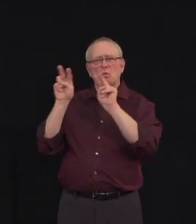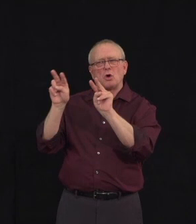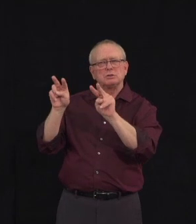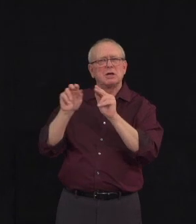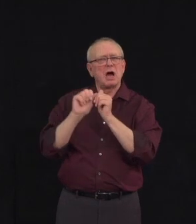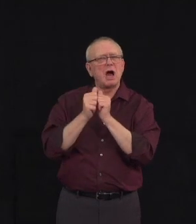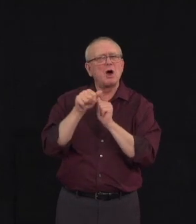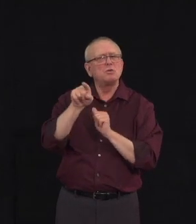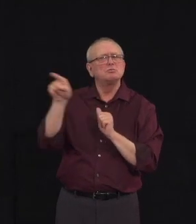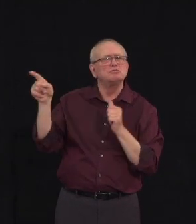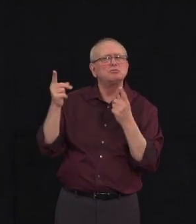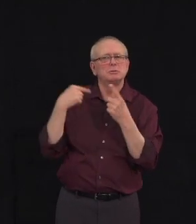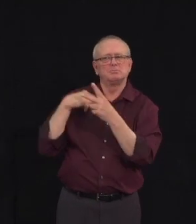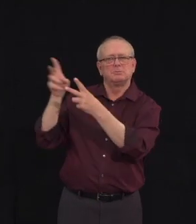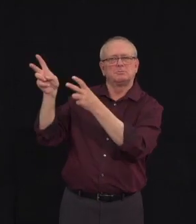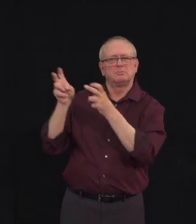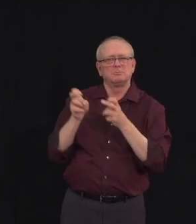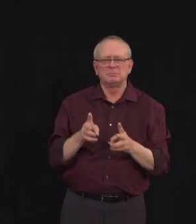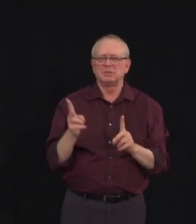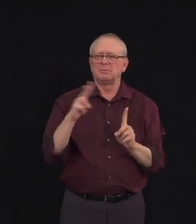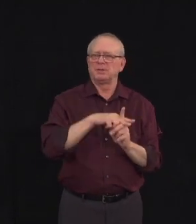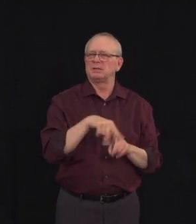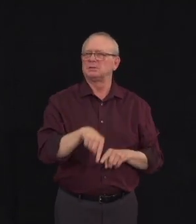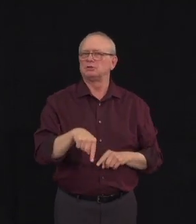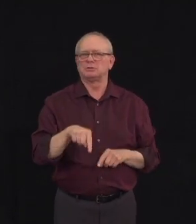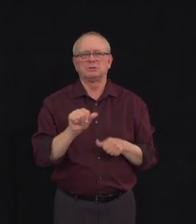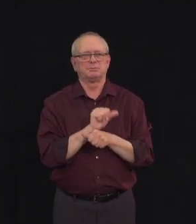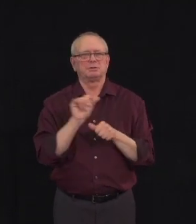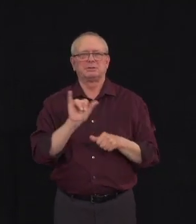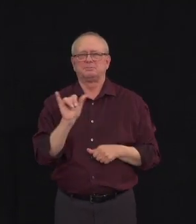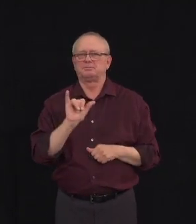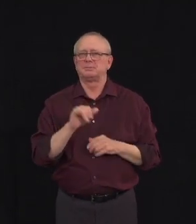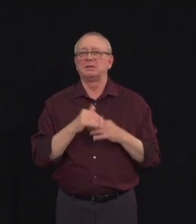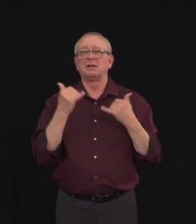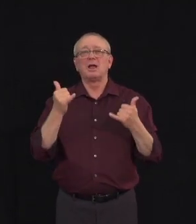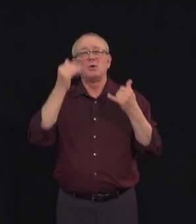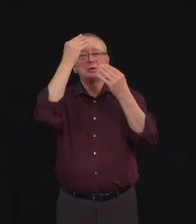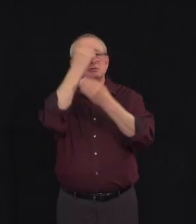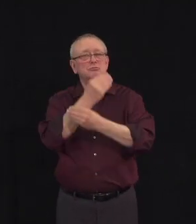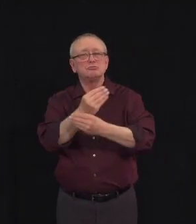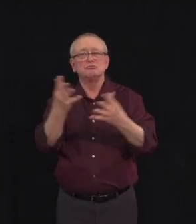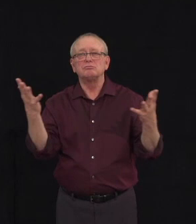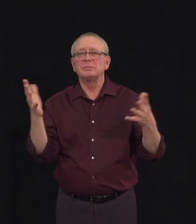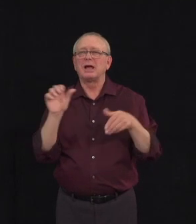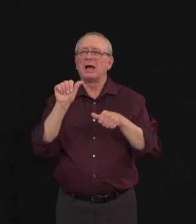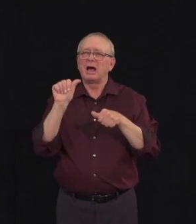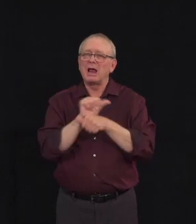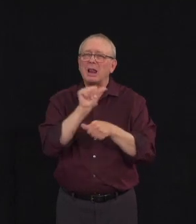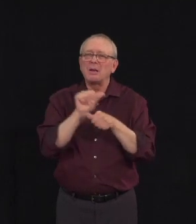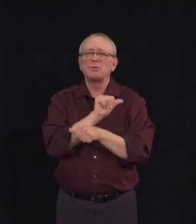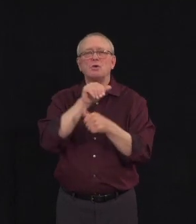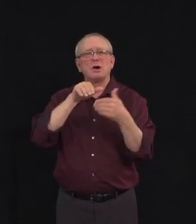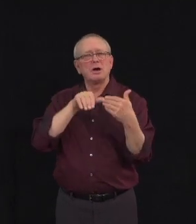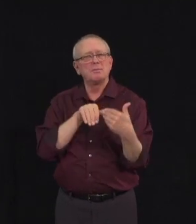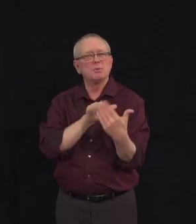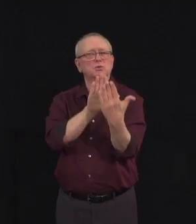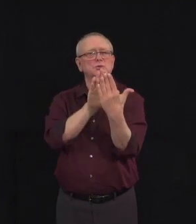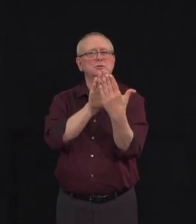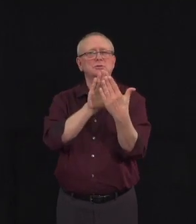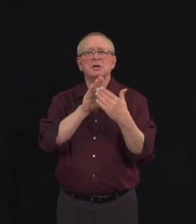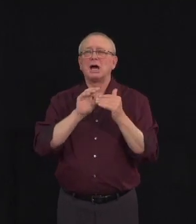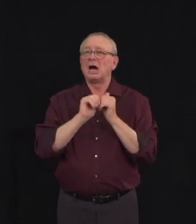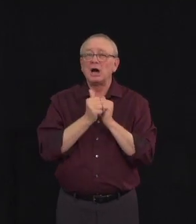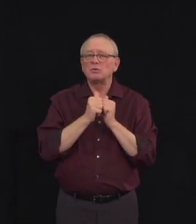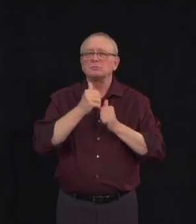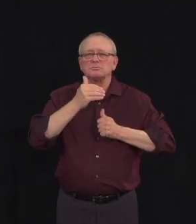approach to safely reopening Alberta's economy and society and getting Albertans back to work. The full relaunch